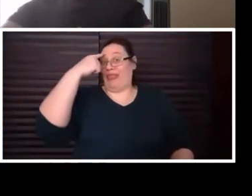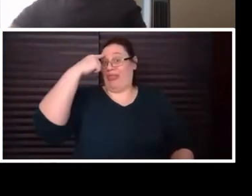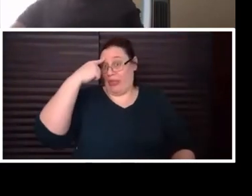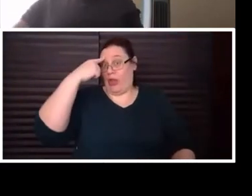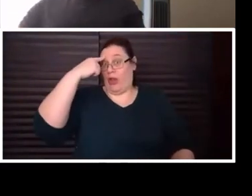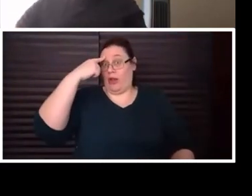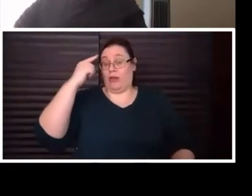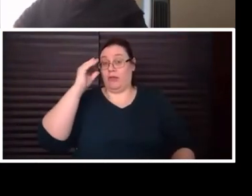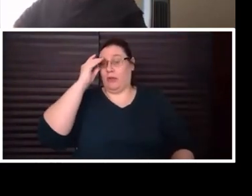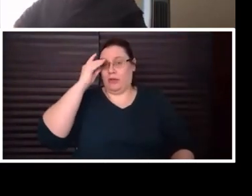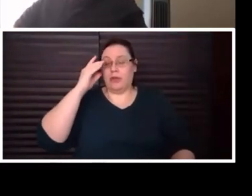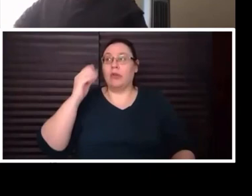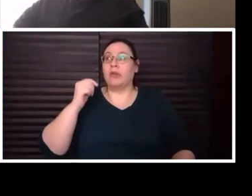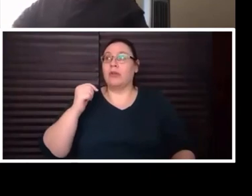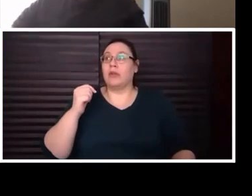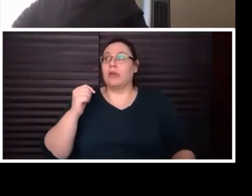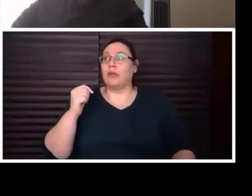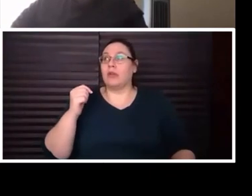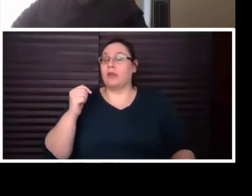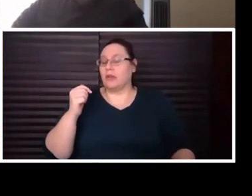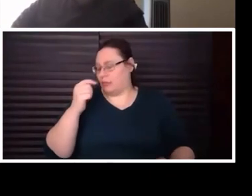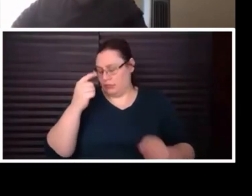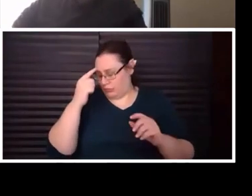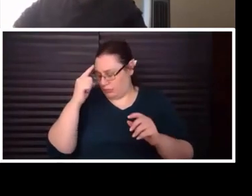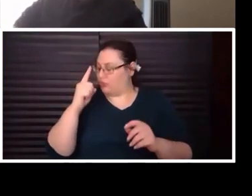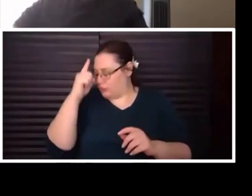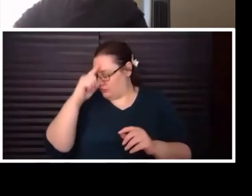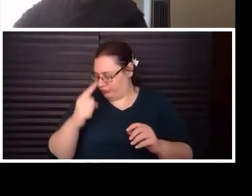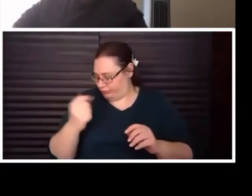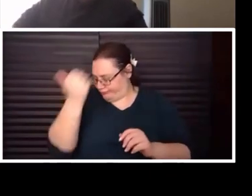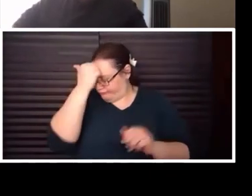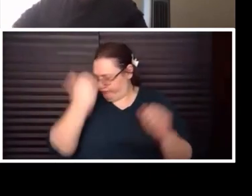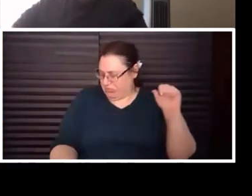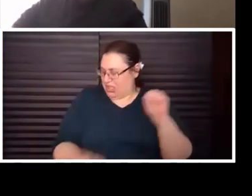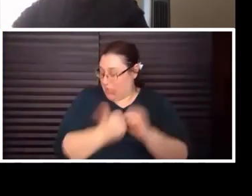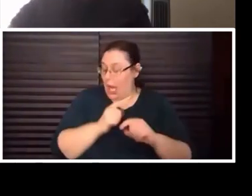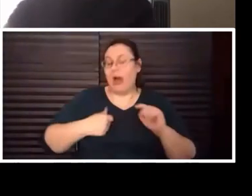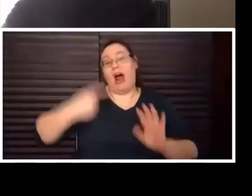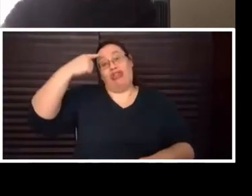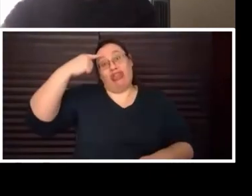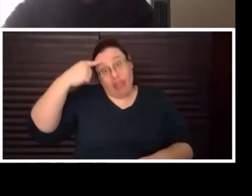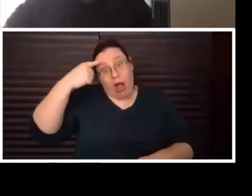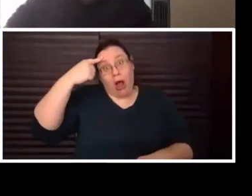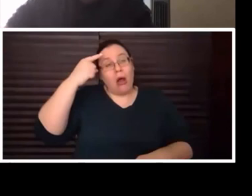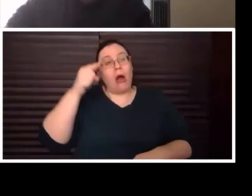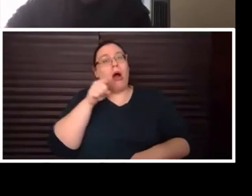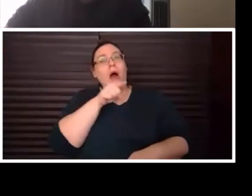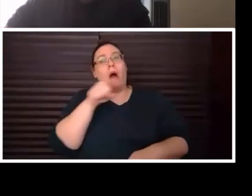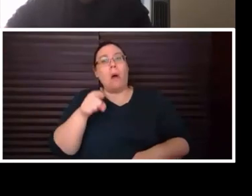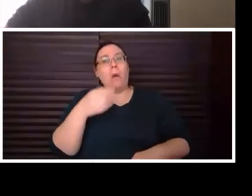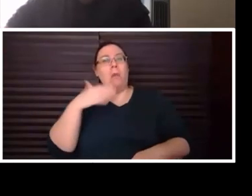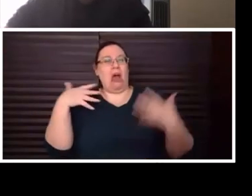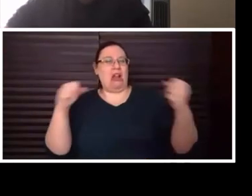I very stupidly thought that maybe they just had really bad health